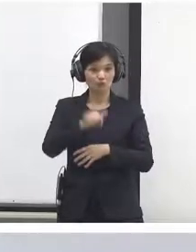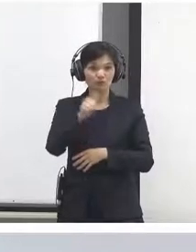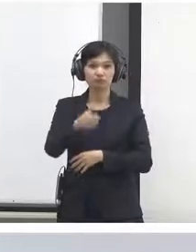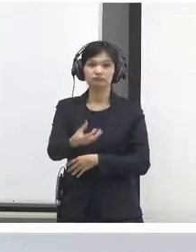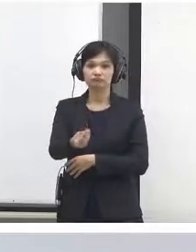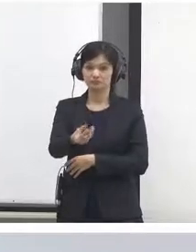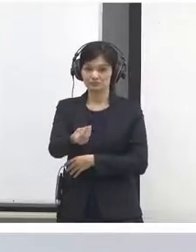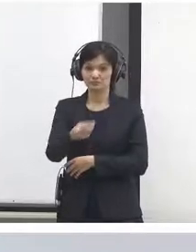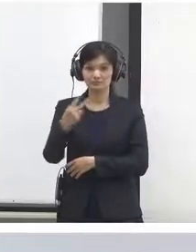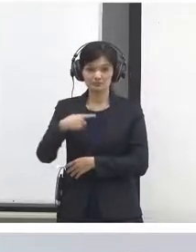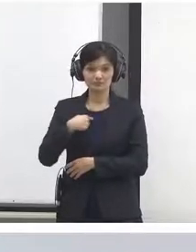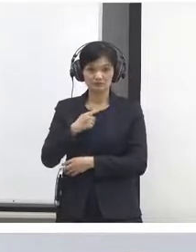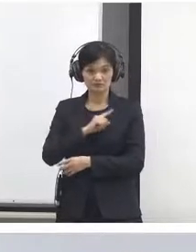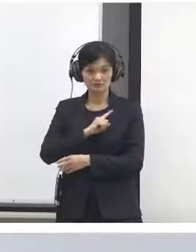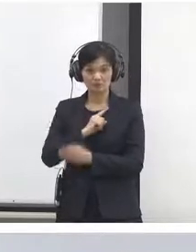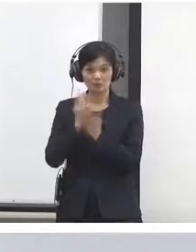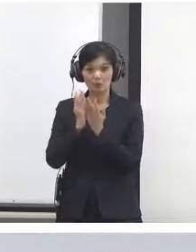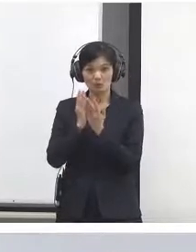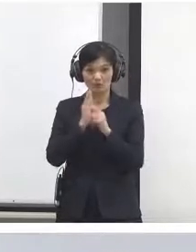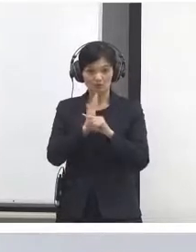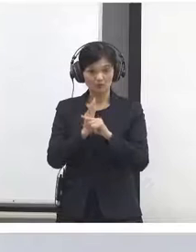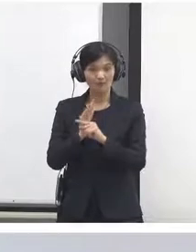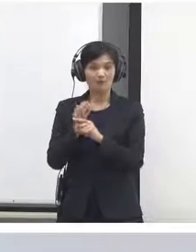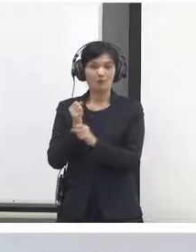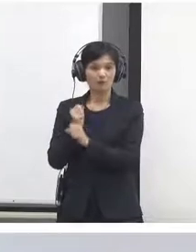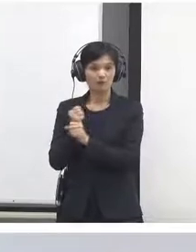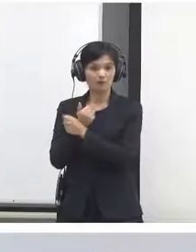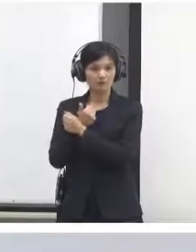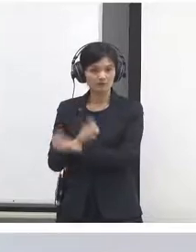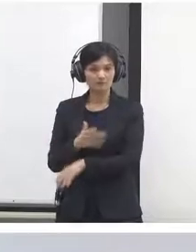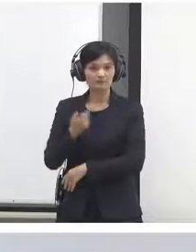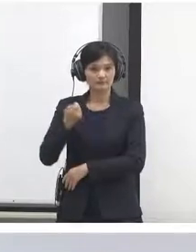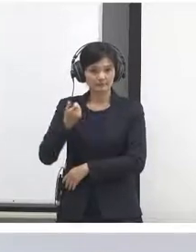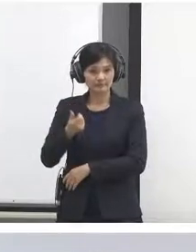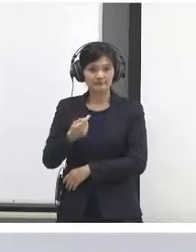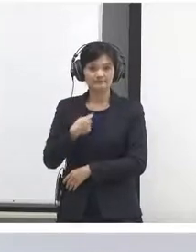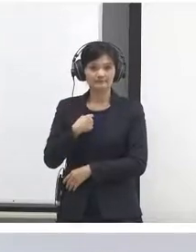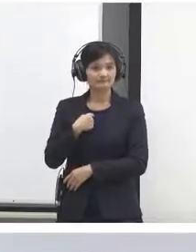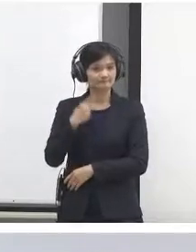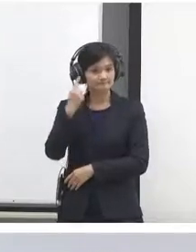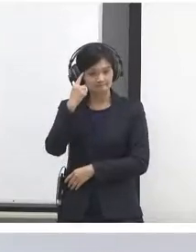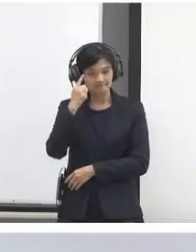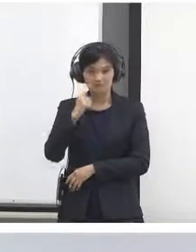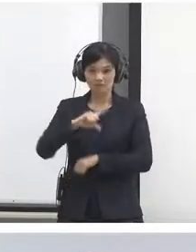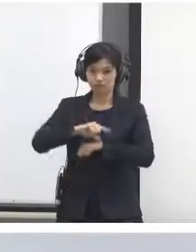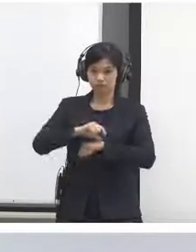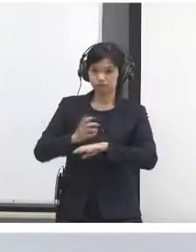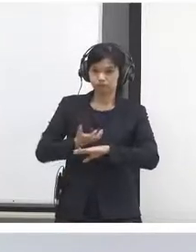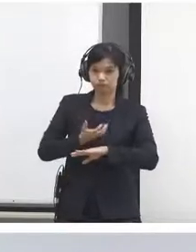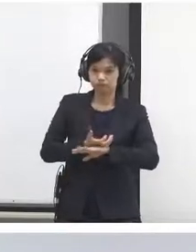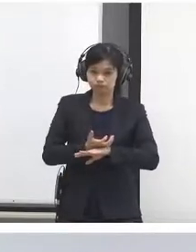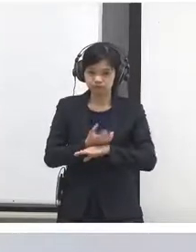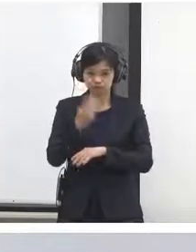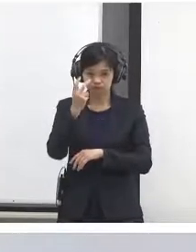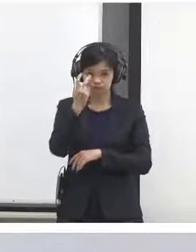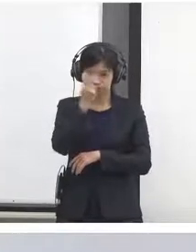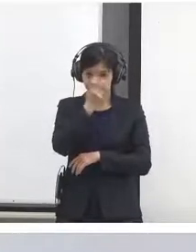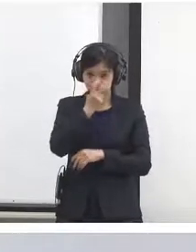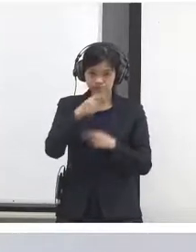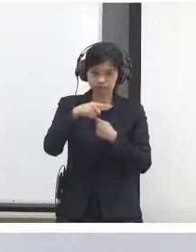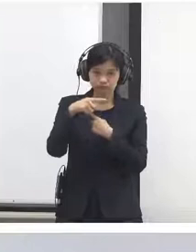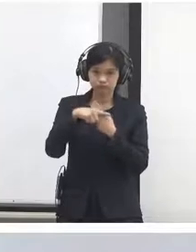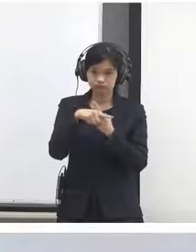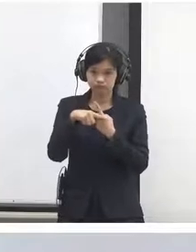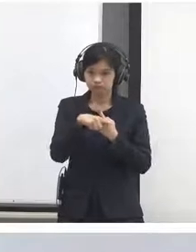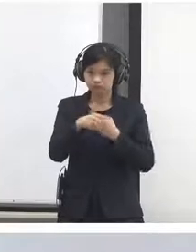So I have to spend a lot of time to understand how it works, and I need to take a lot of effort to try to